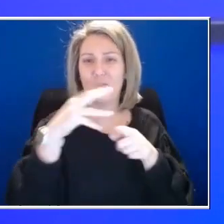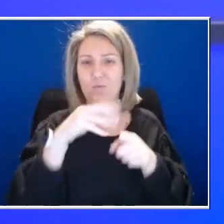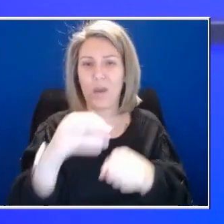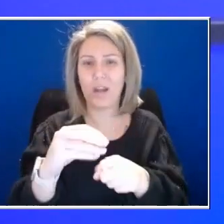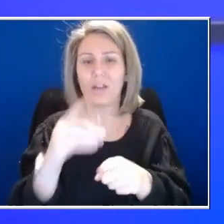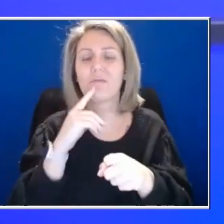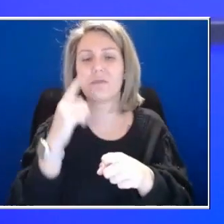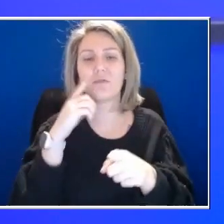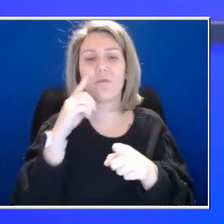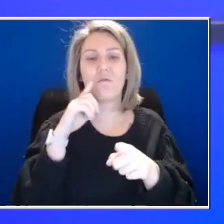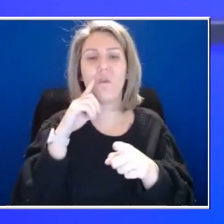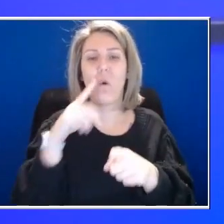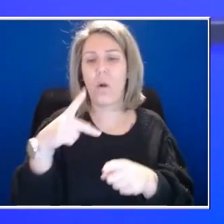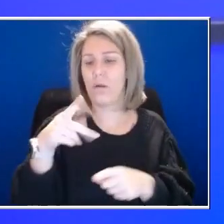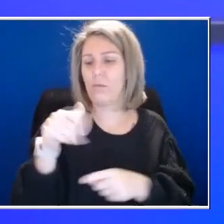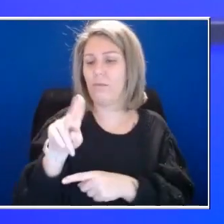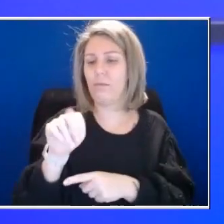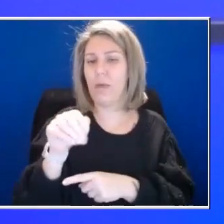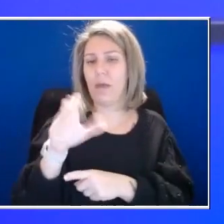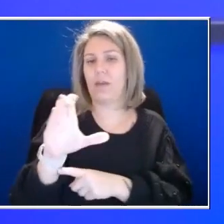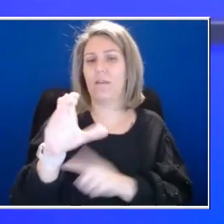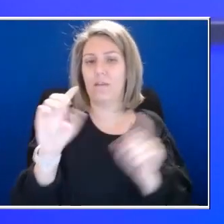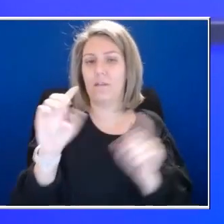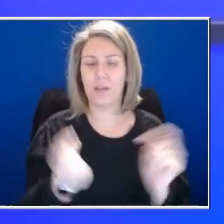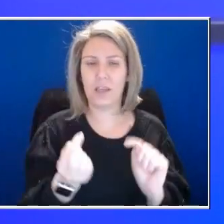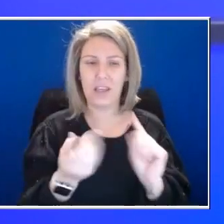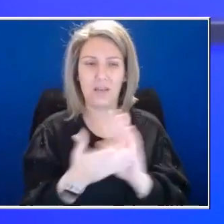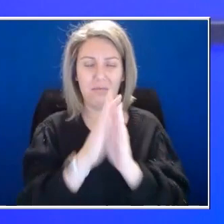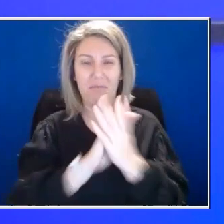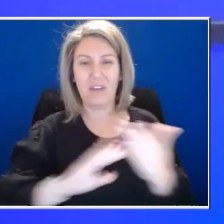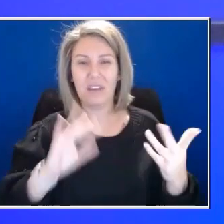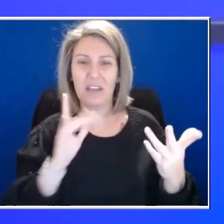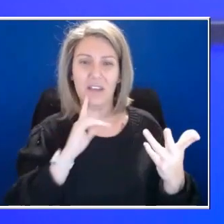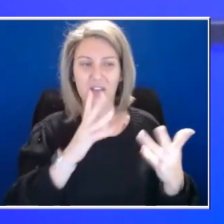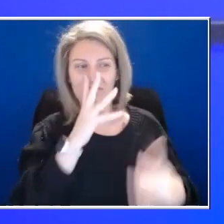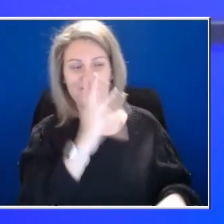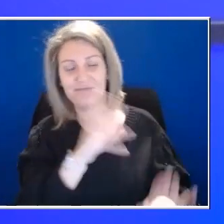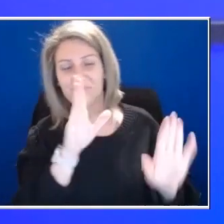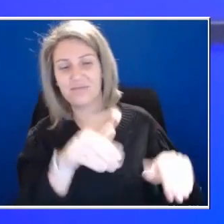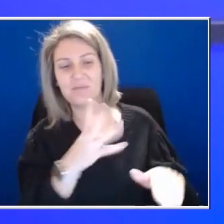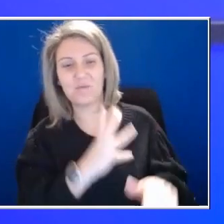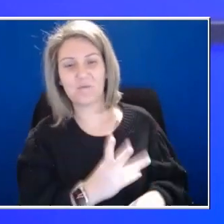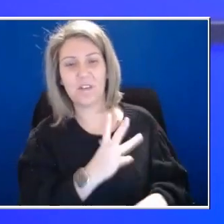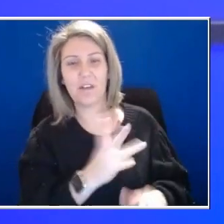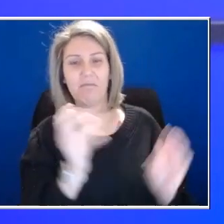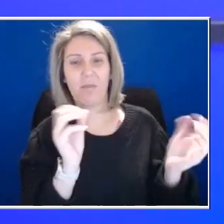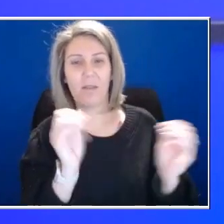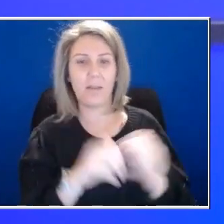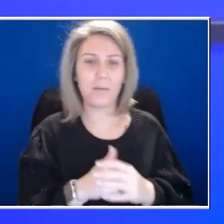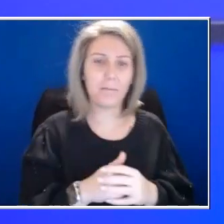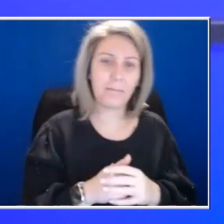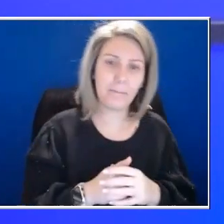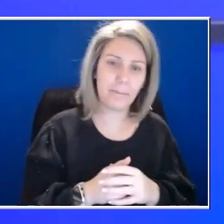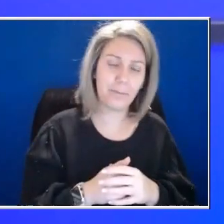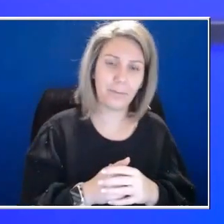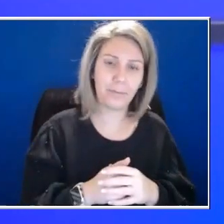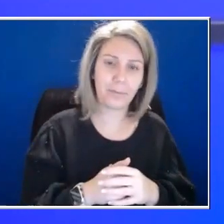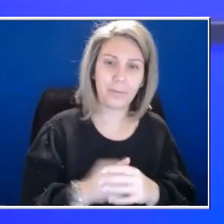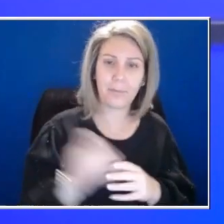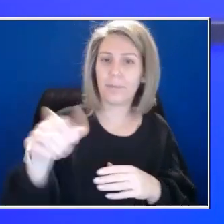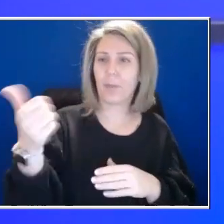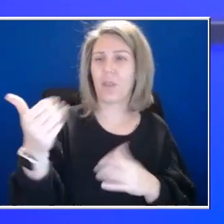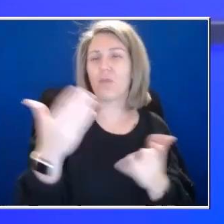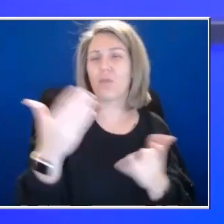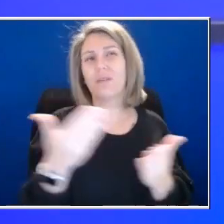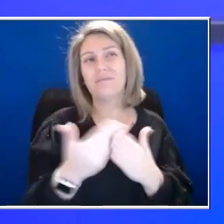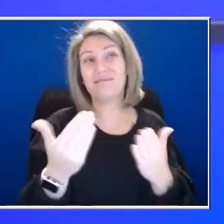pain, and people can become, unfortunately, dismissive at that time. The other thing is just lack of awareness. It's kind